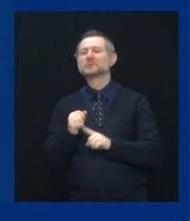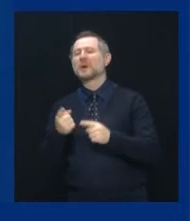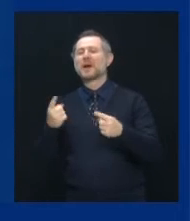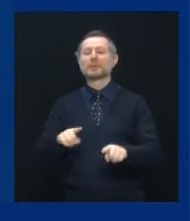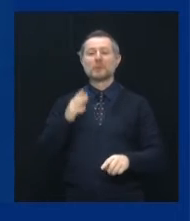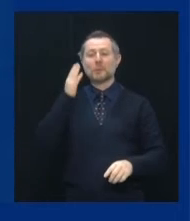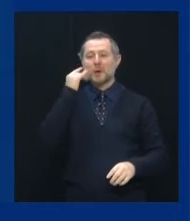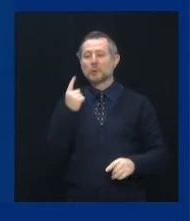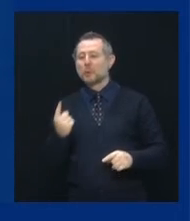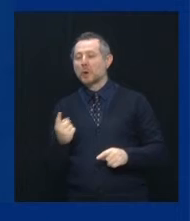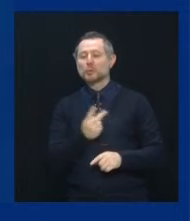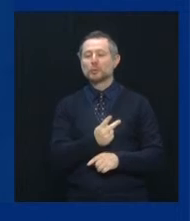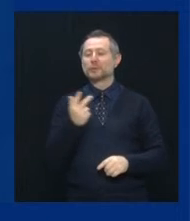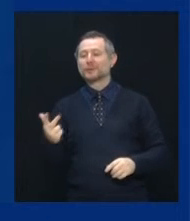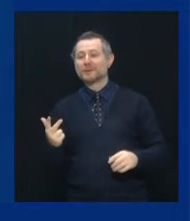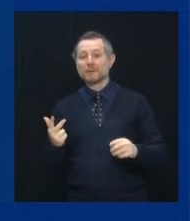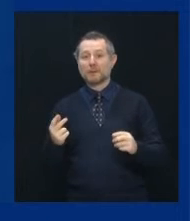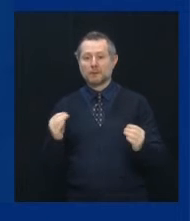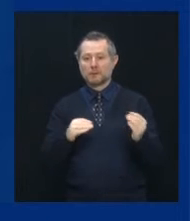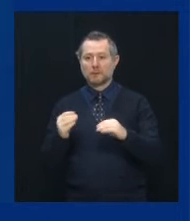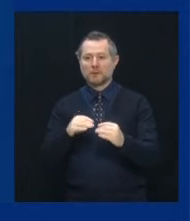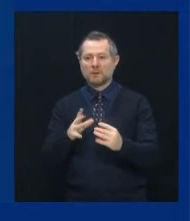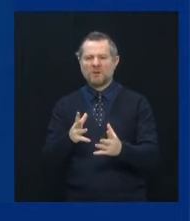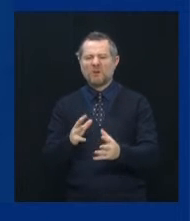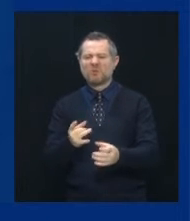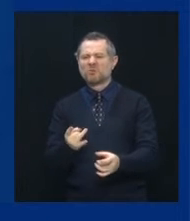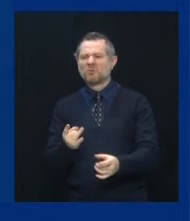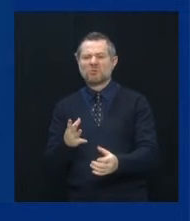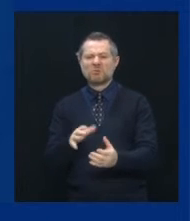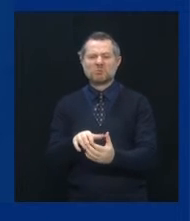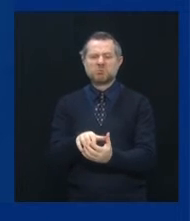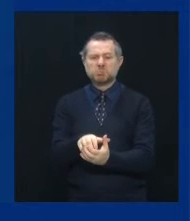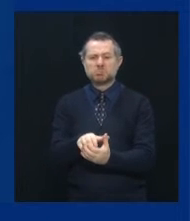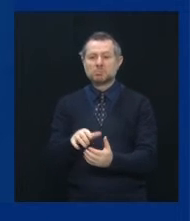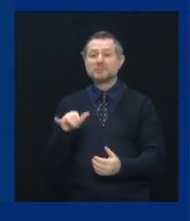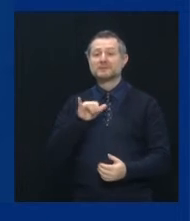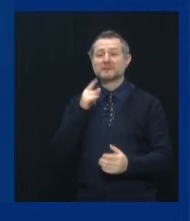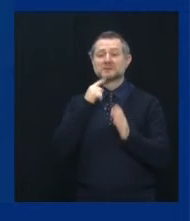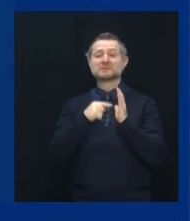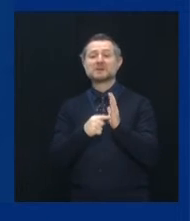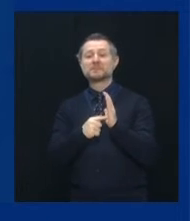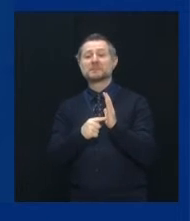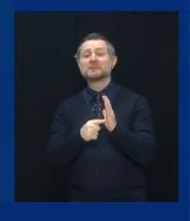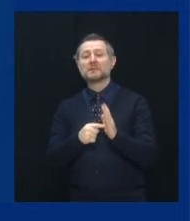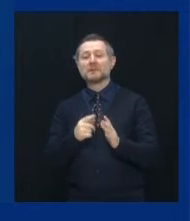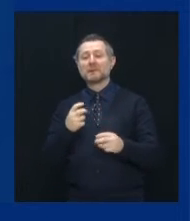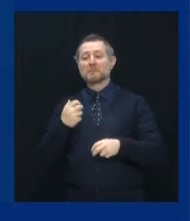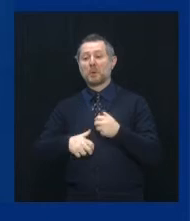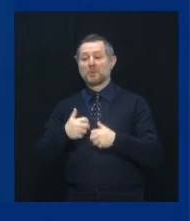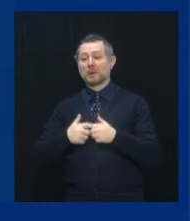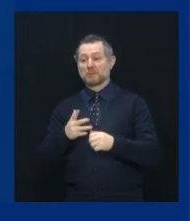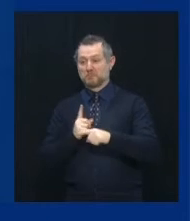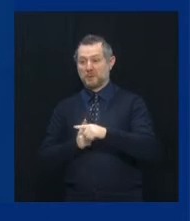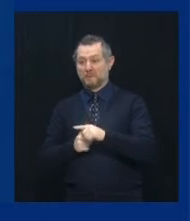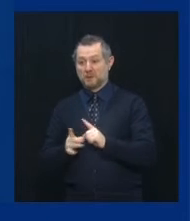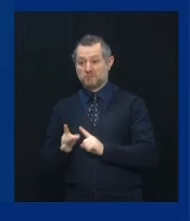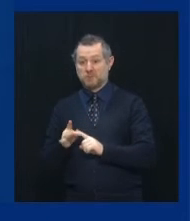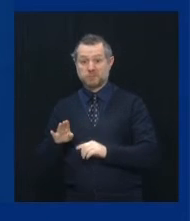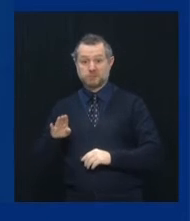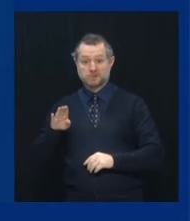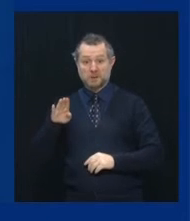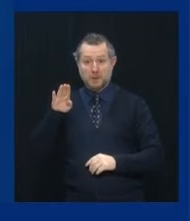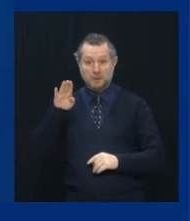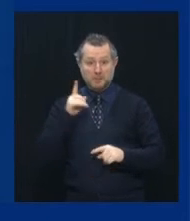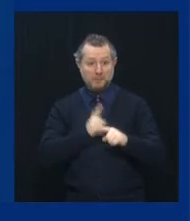a problem with the infection rate today and the hospital capacity, and we've been balancing that on a daily basis.